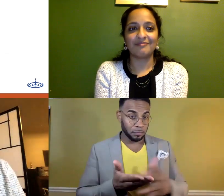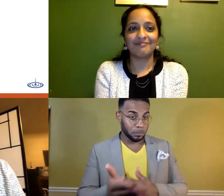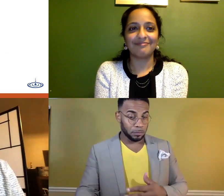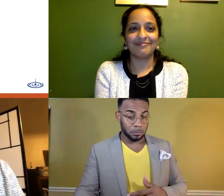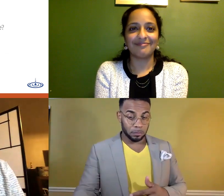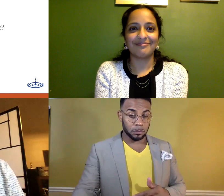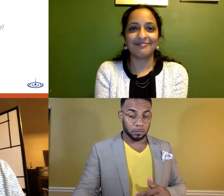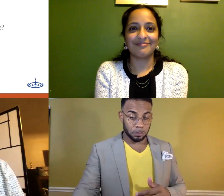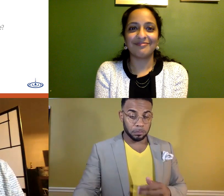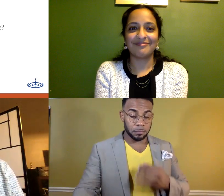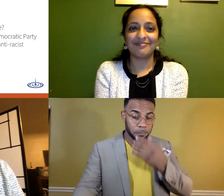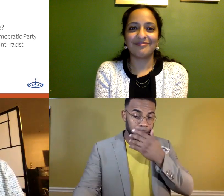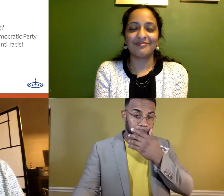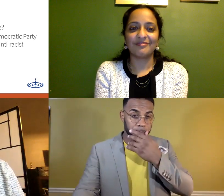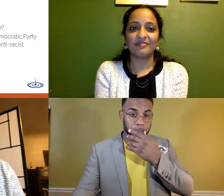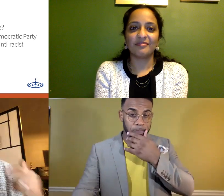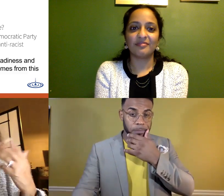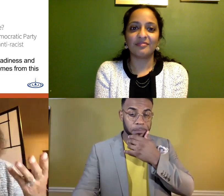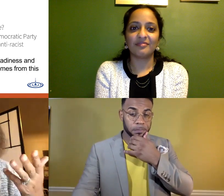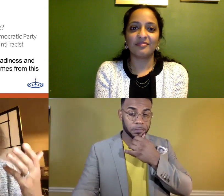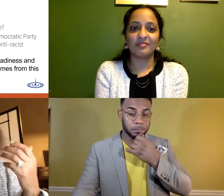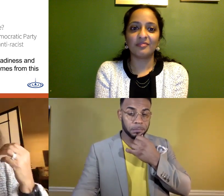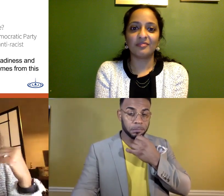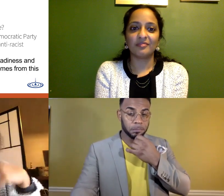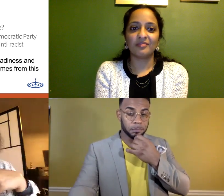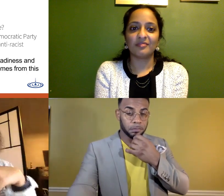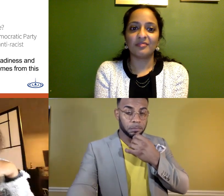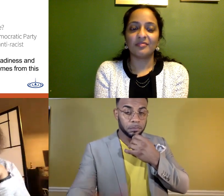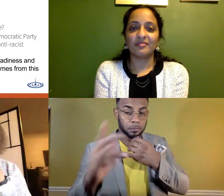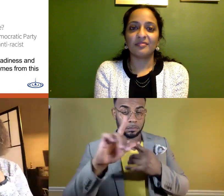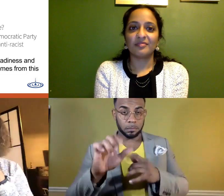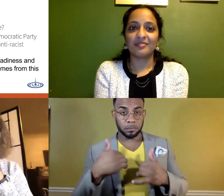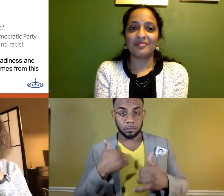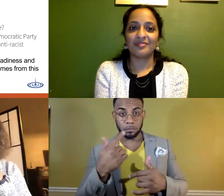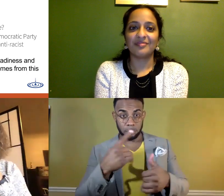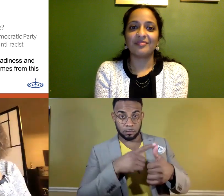there are 3 questions that we have. What clarifying questions do you have?